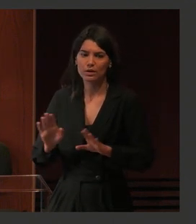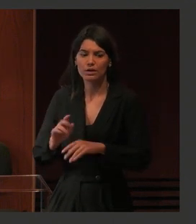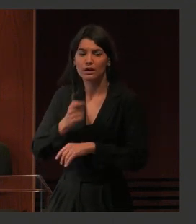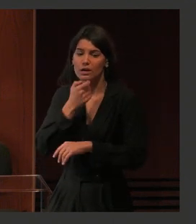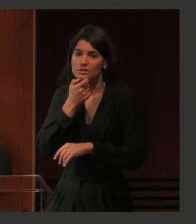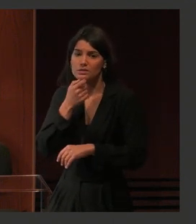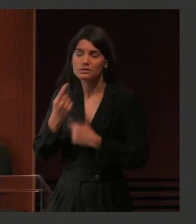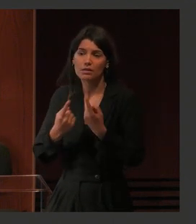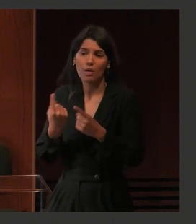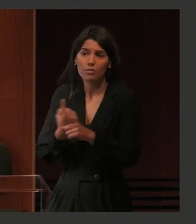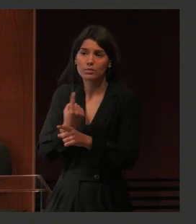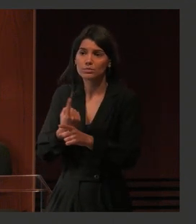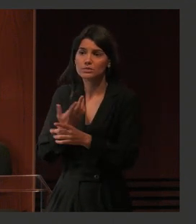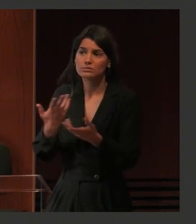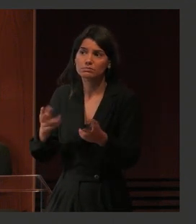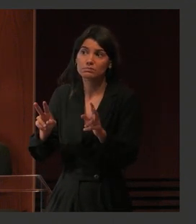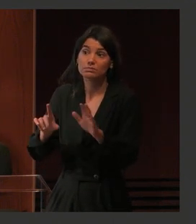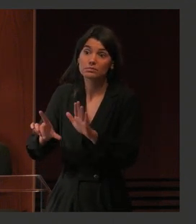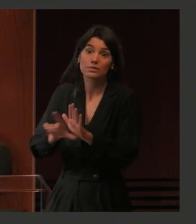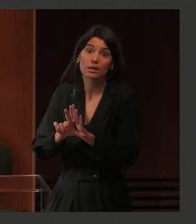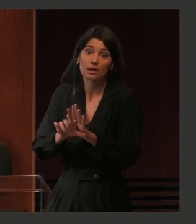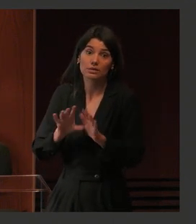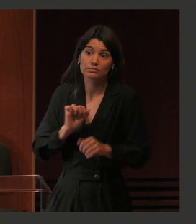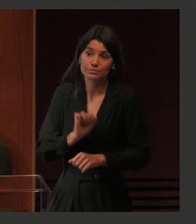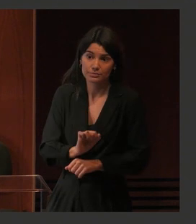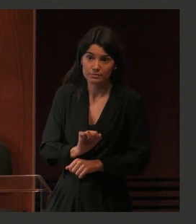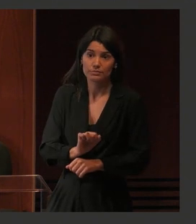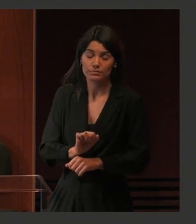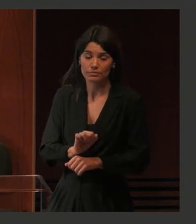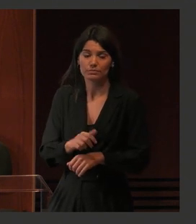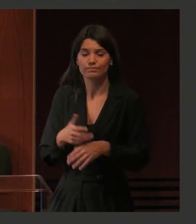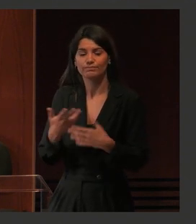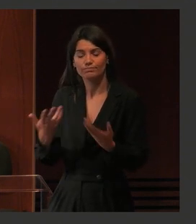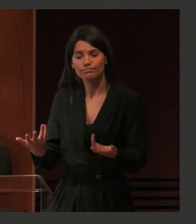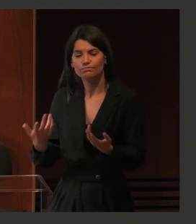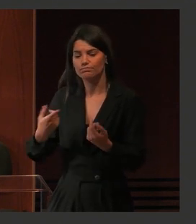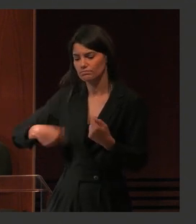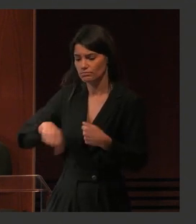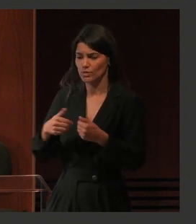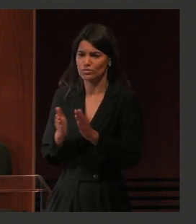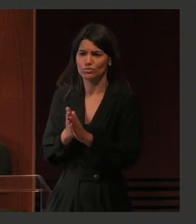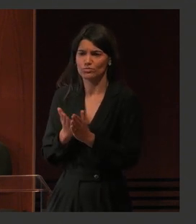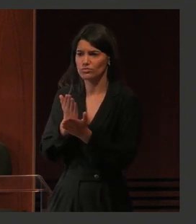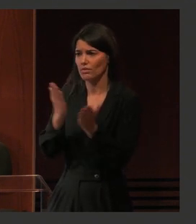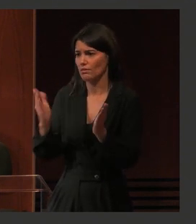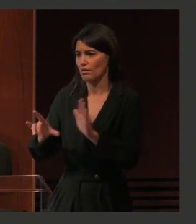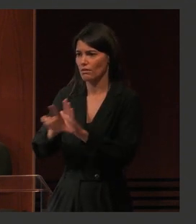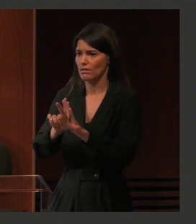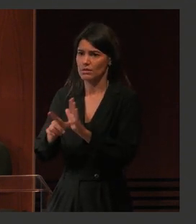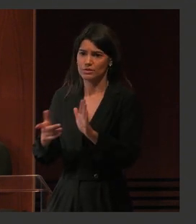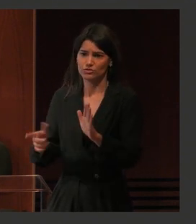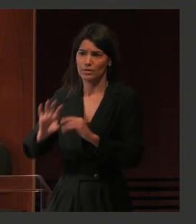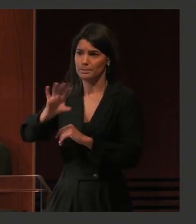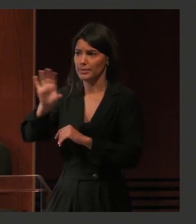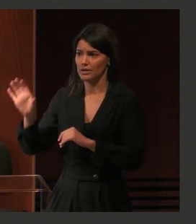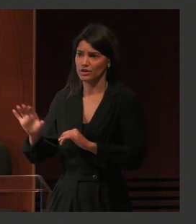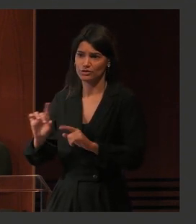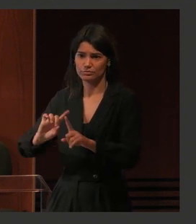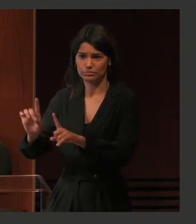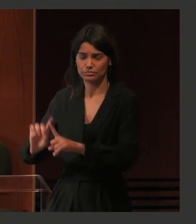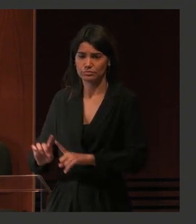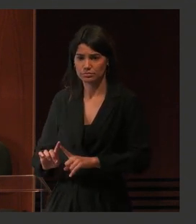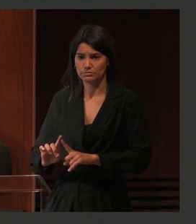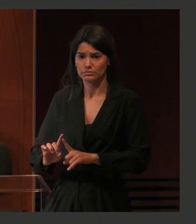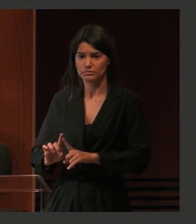or based on censorship. So we all have laws in our countries that reduce the access to